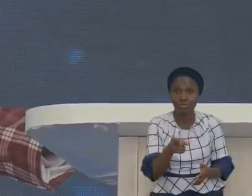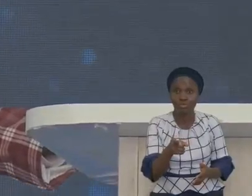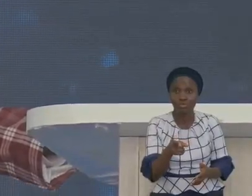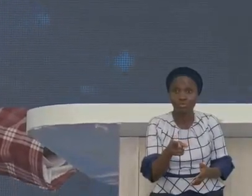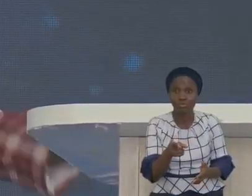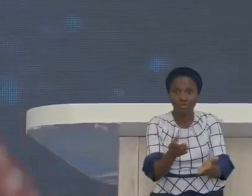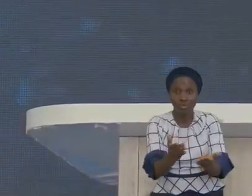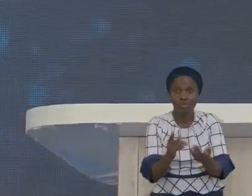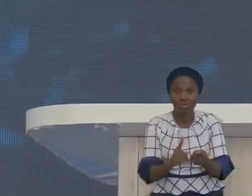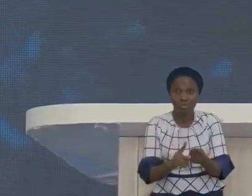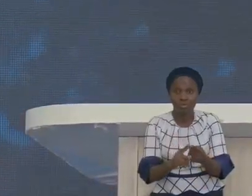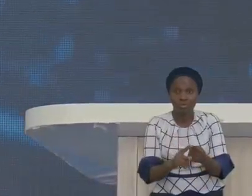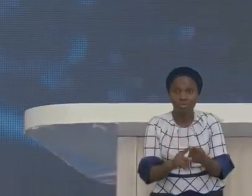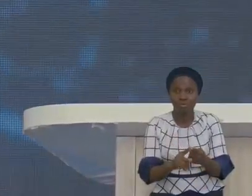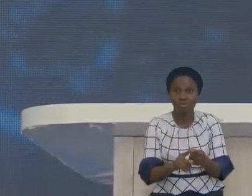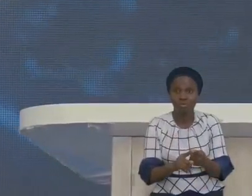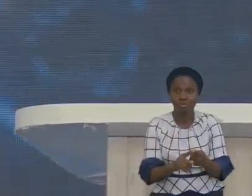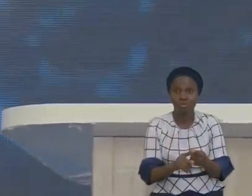side.